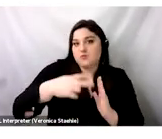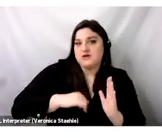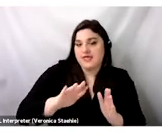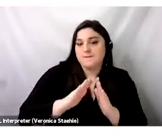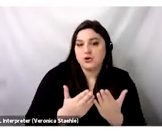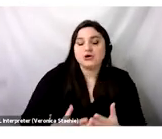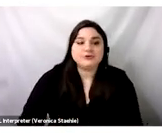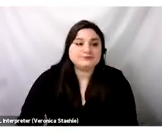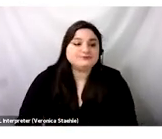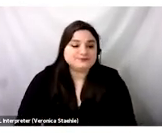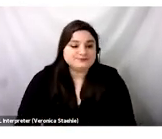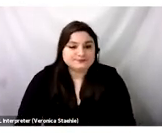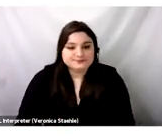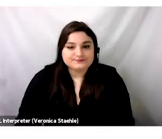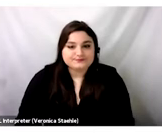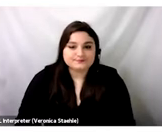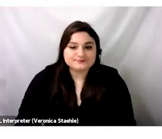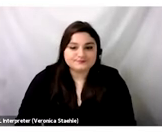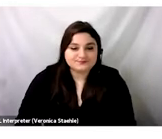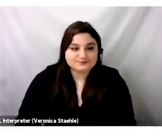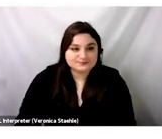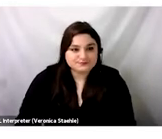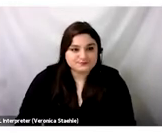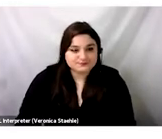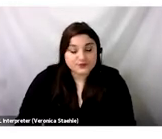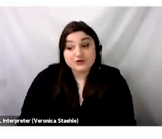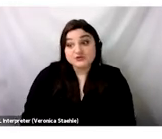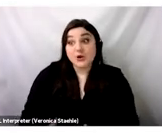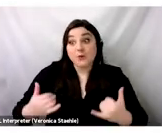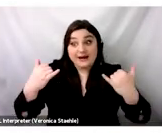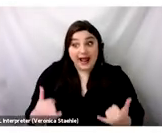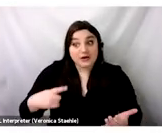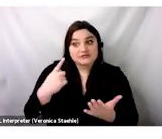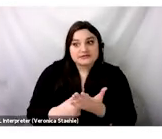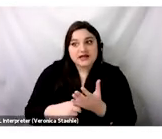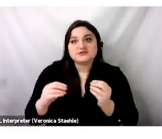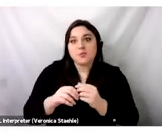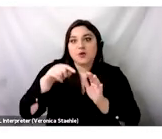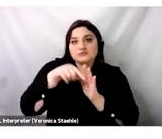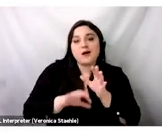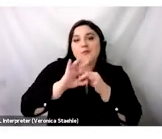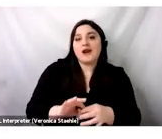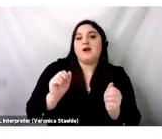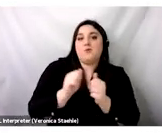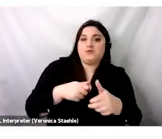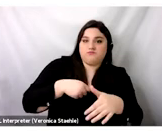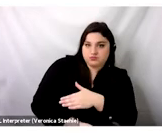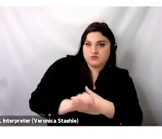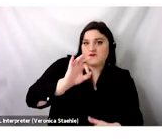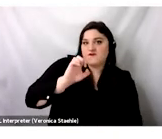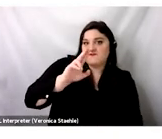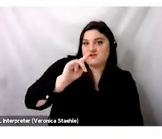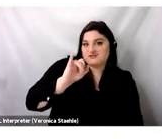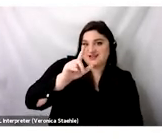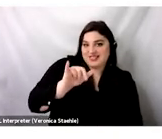bit more specific into the fertility concerns of plastic inside our bodies, there's a fantastic paper that